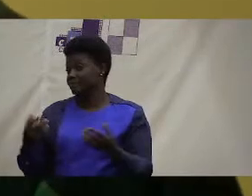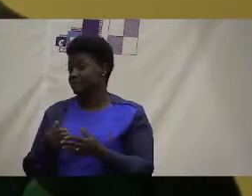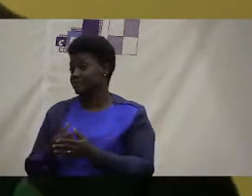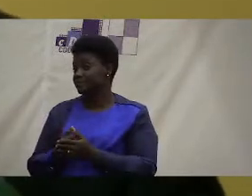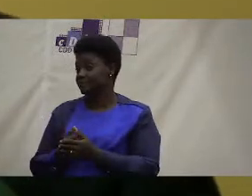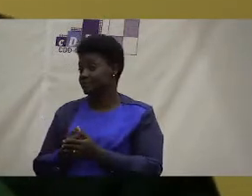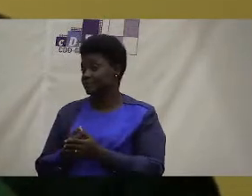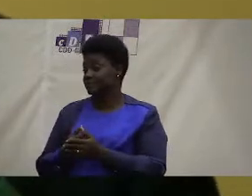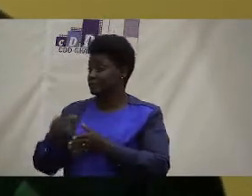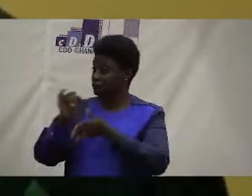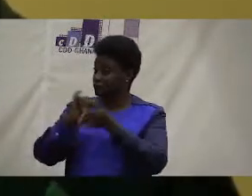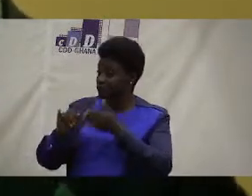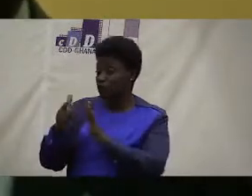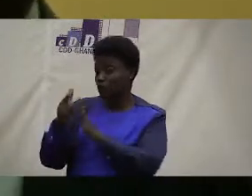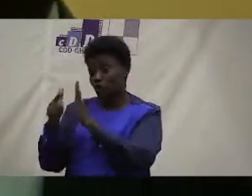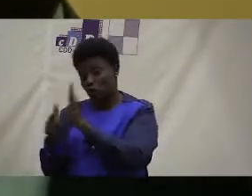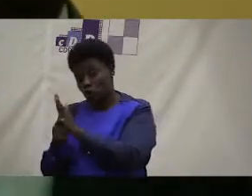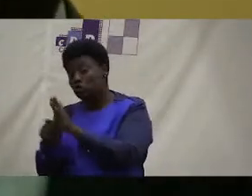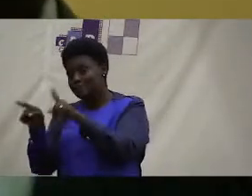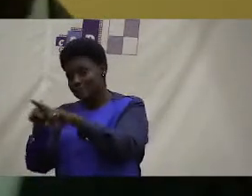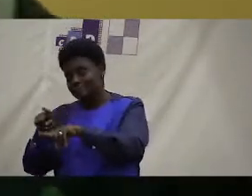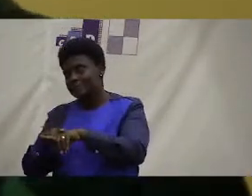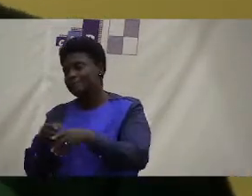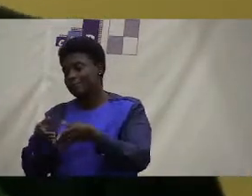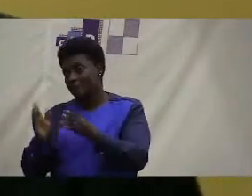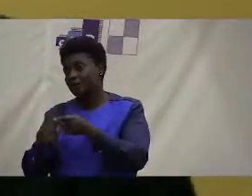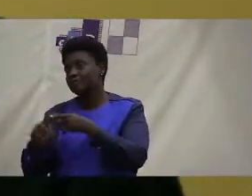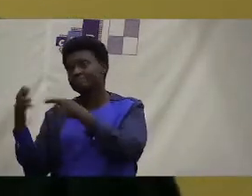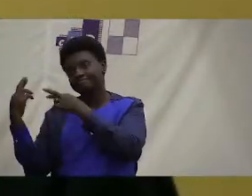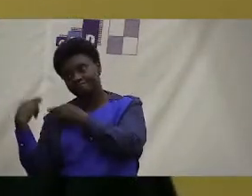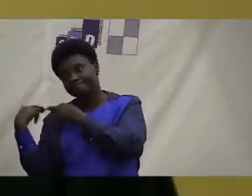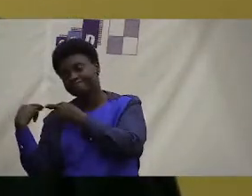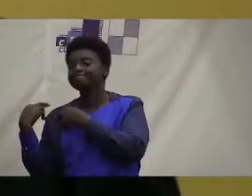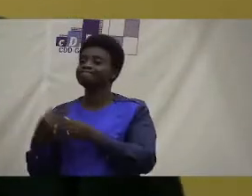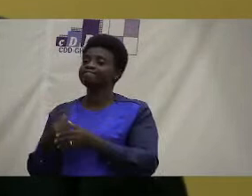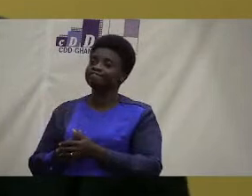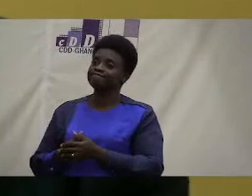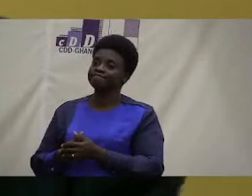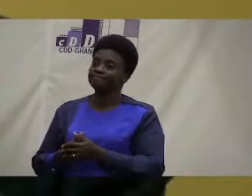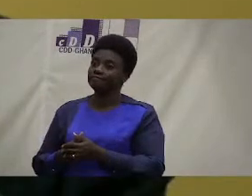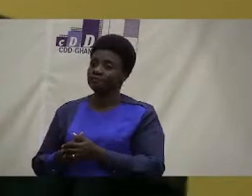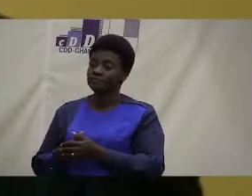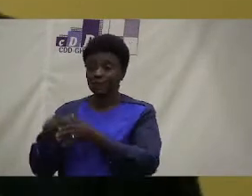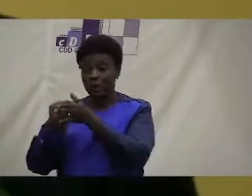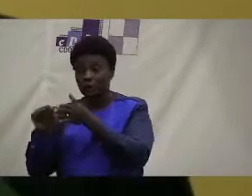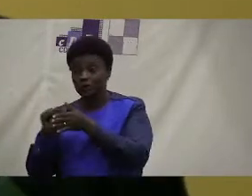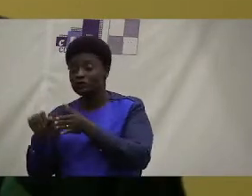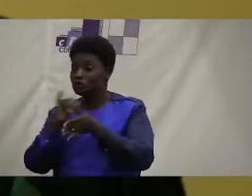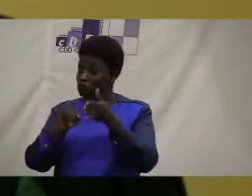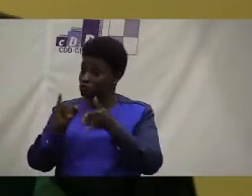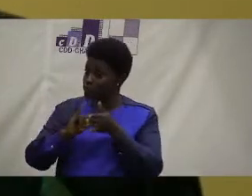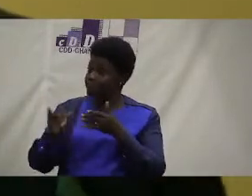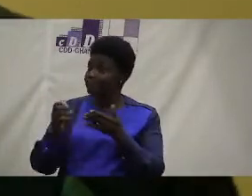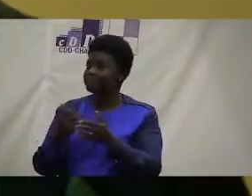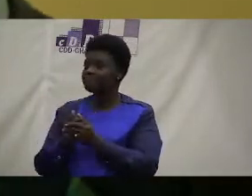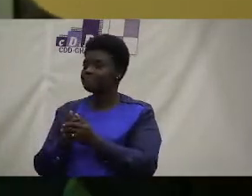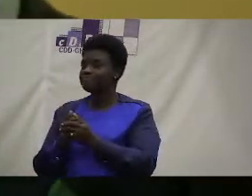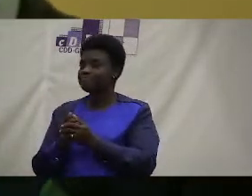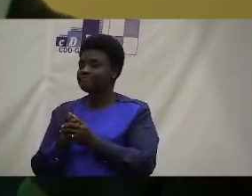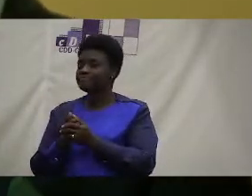of institutions. Our laws have also set up a number of accountability institutions to hold government